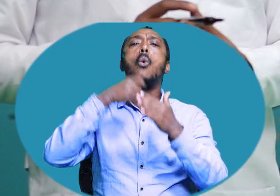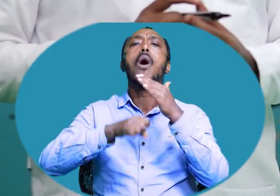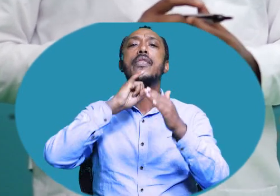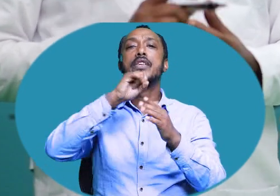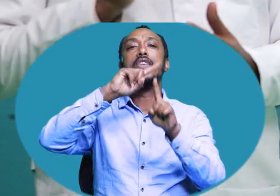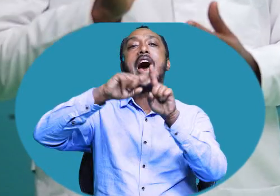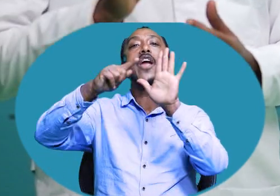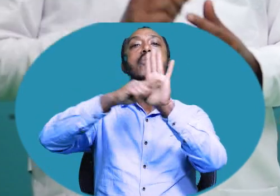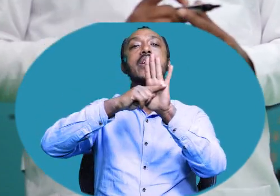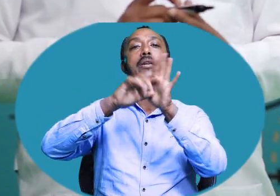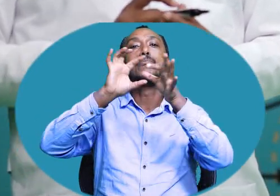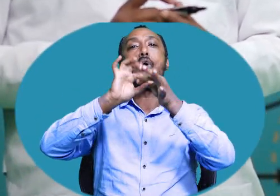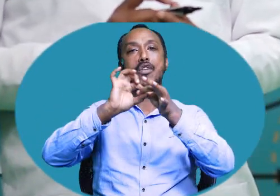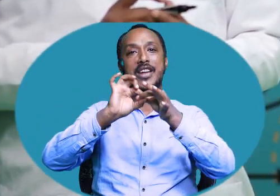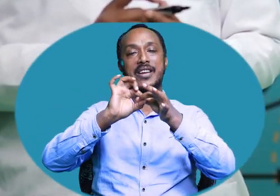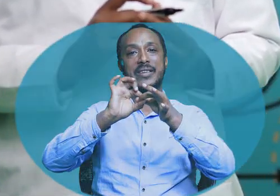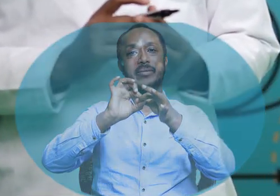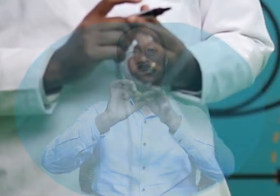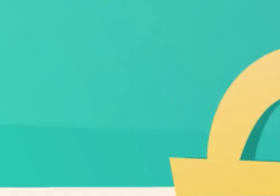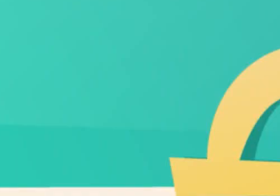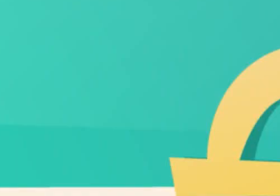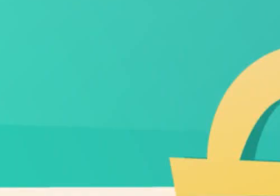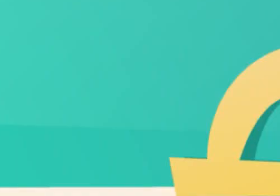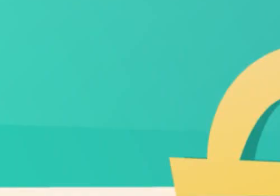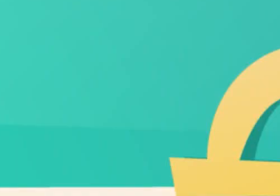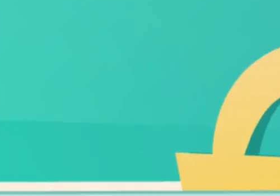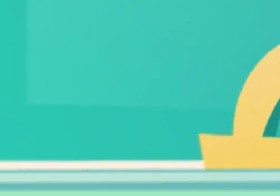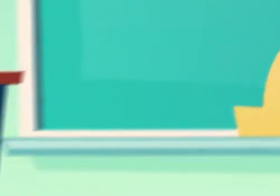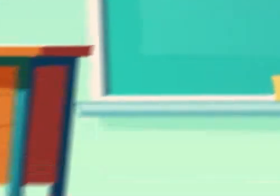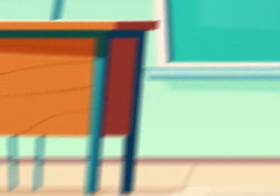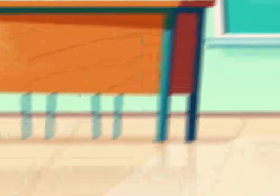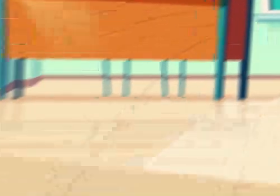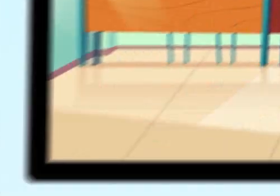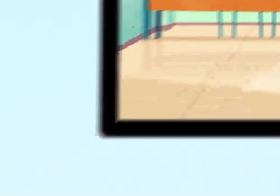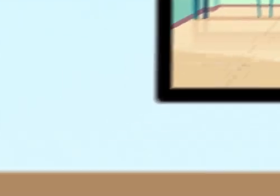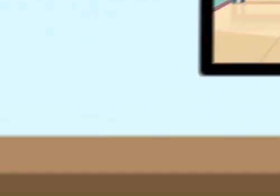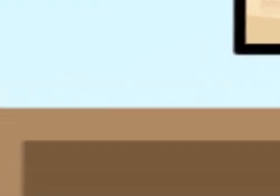bonding? What is ionic bonding?